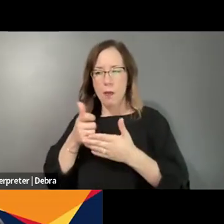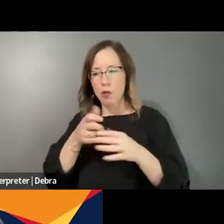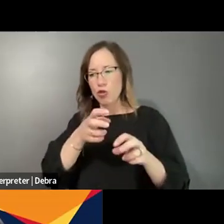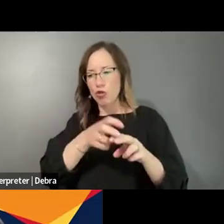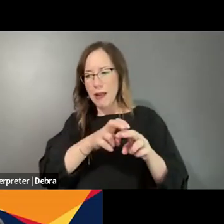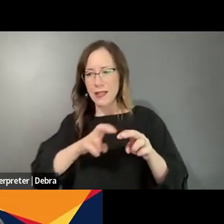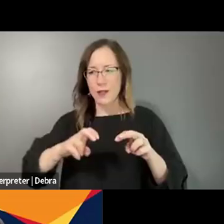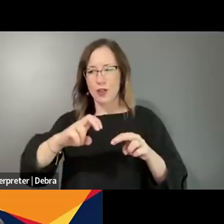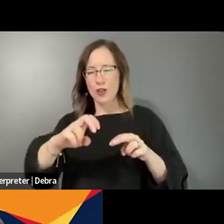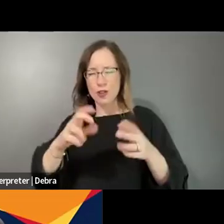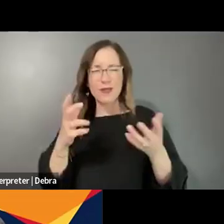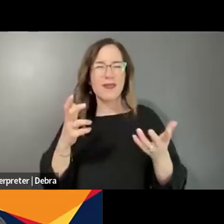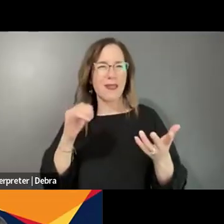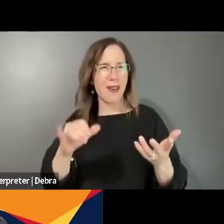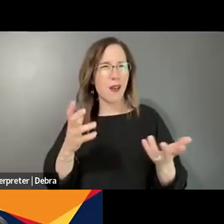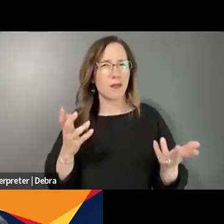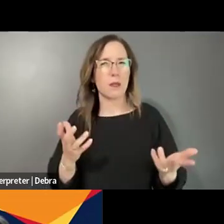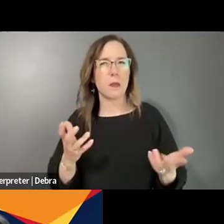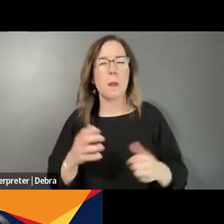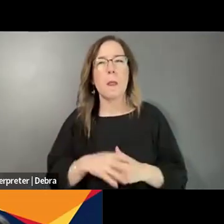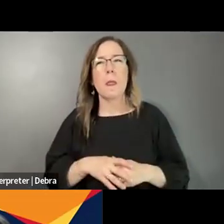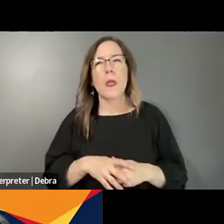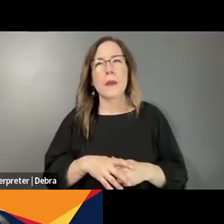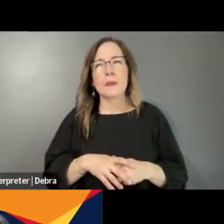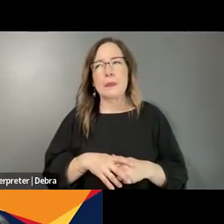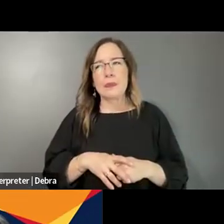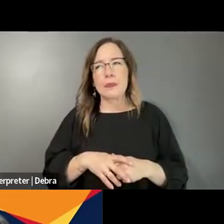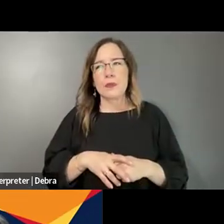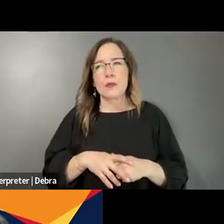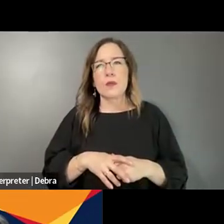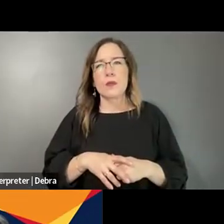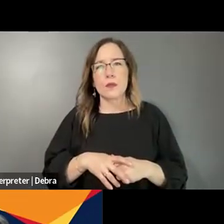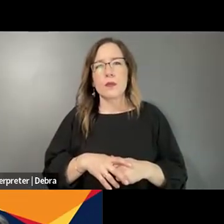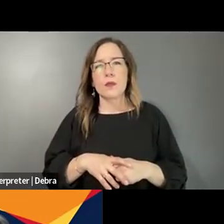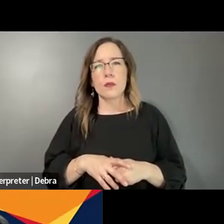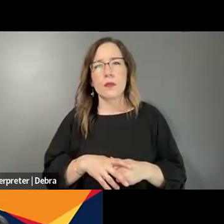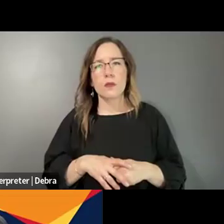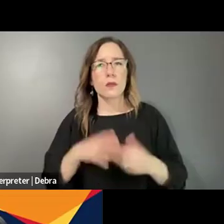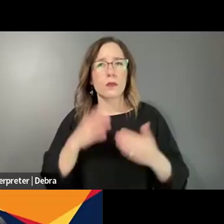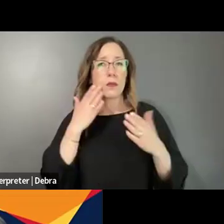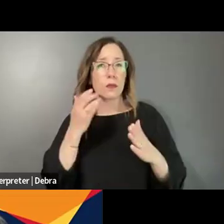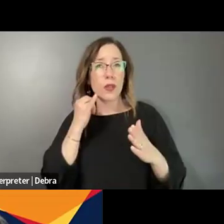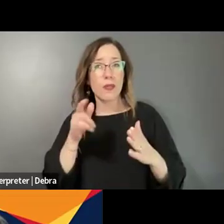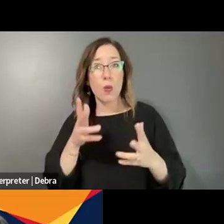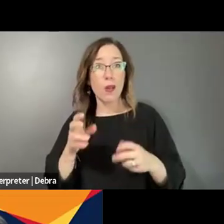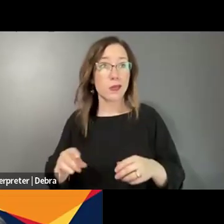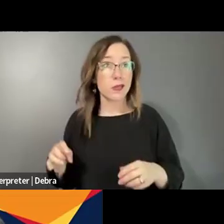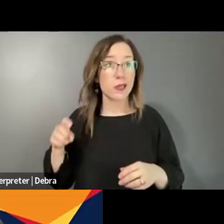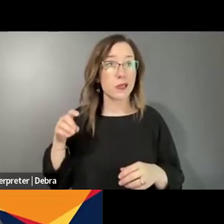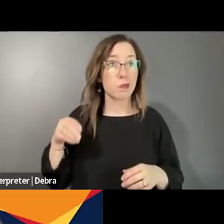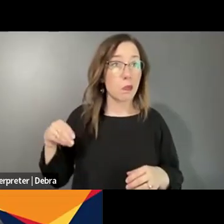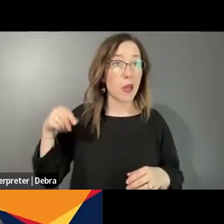to those tables and stuff like that. A lot of I don't know if they want to spend money on